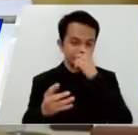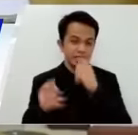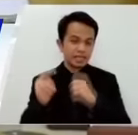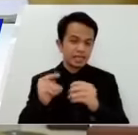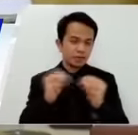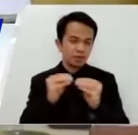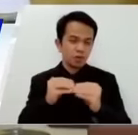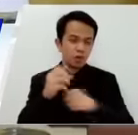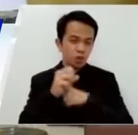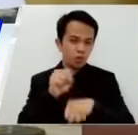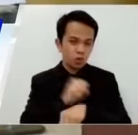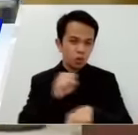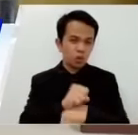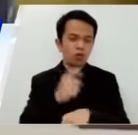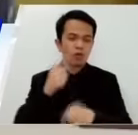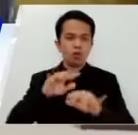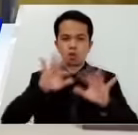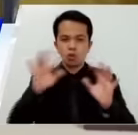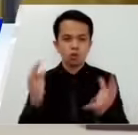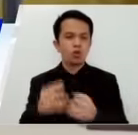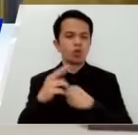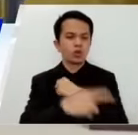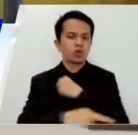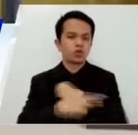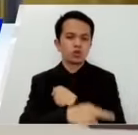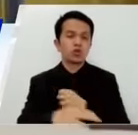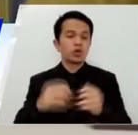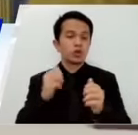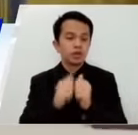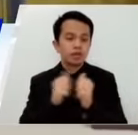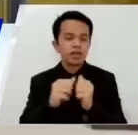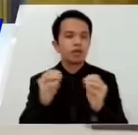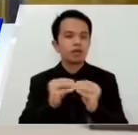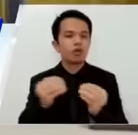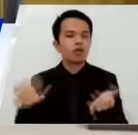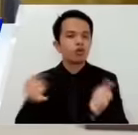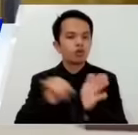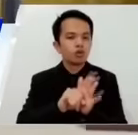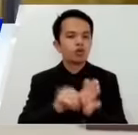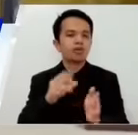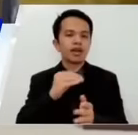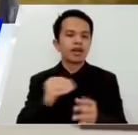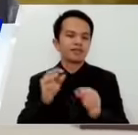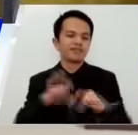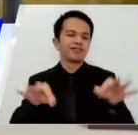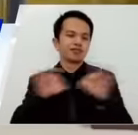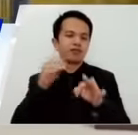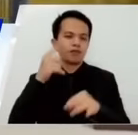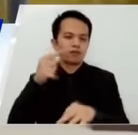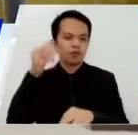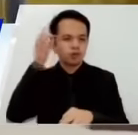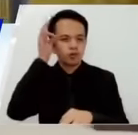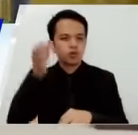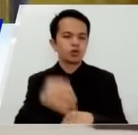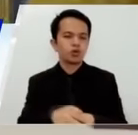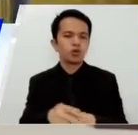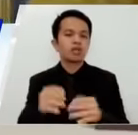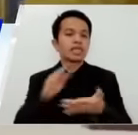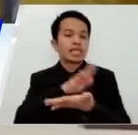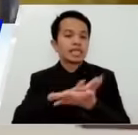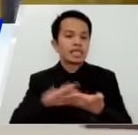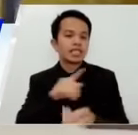across the entire region. It means more investment in sectors critical to our future: clean energy,